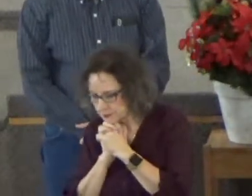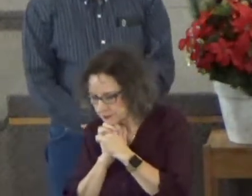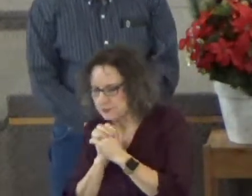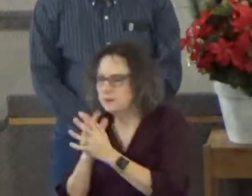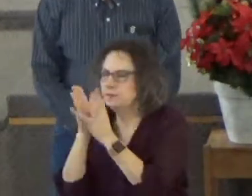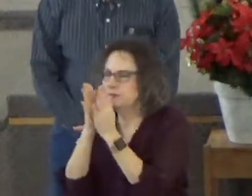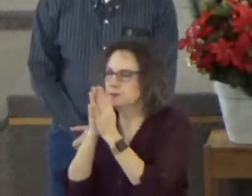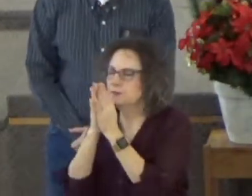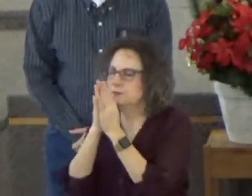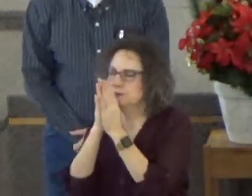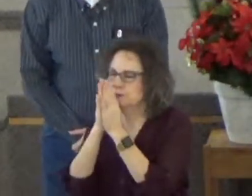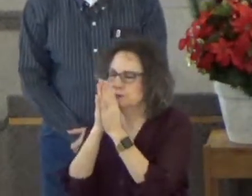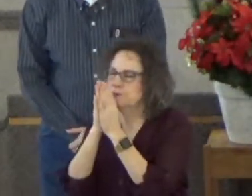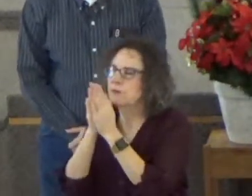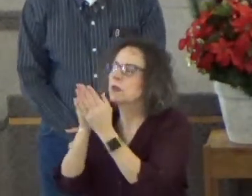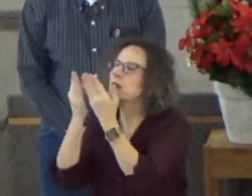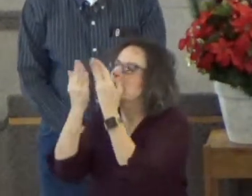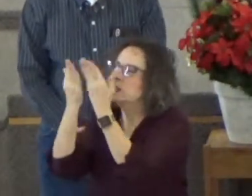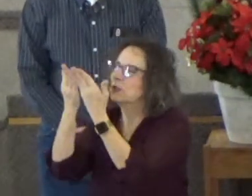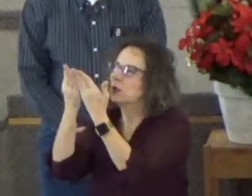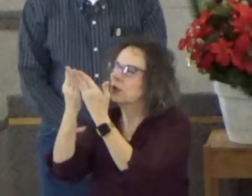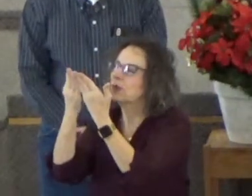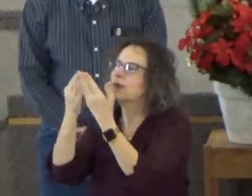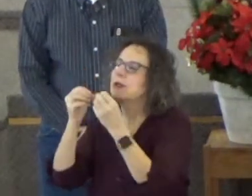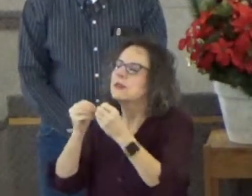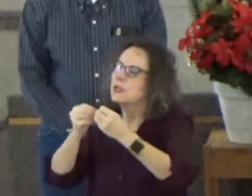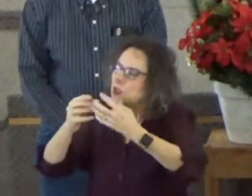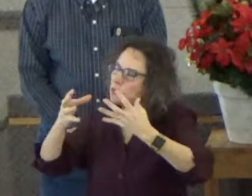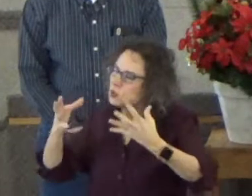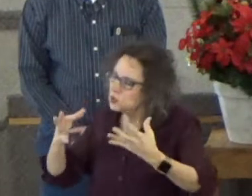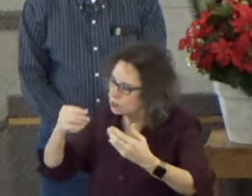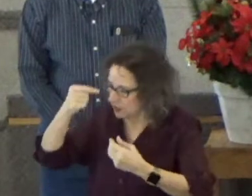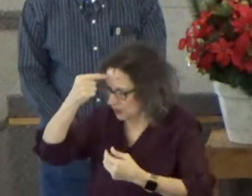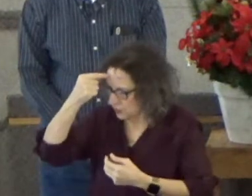Let's pray. My Lord, my God, I thank you so much for